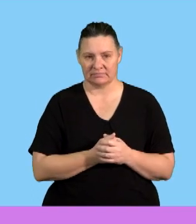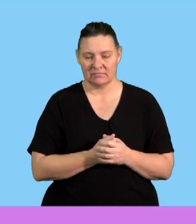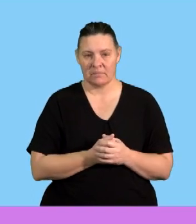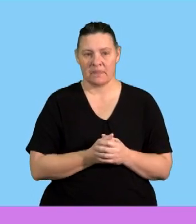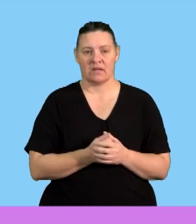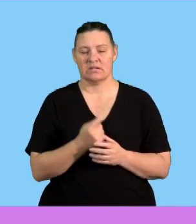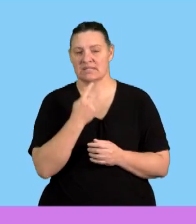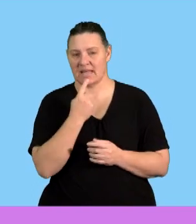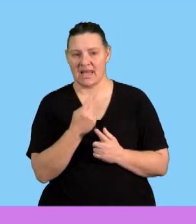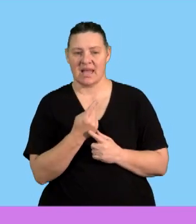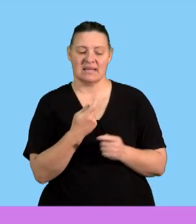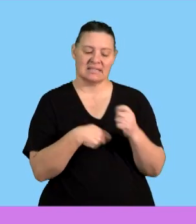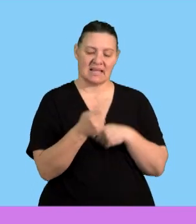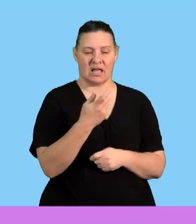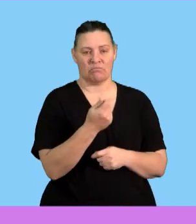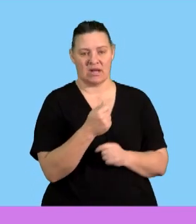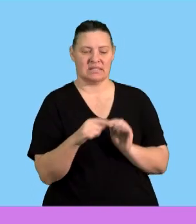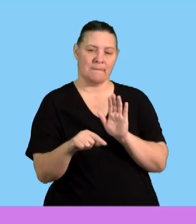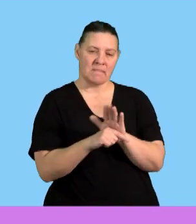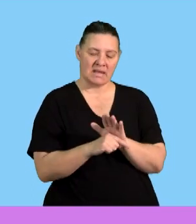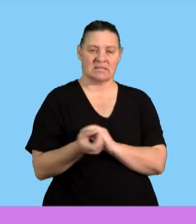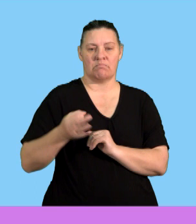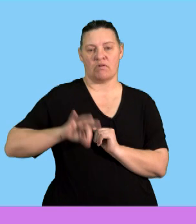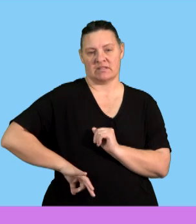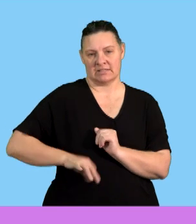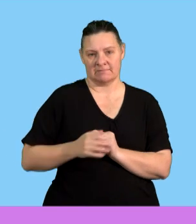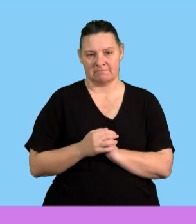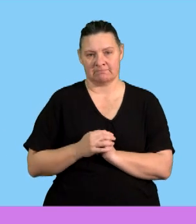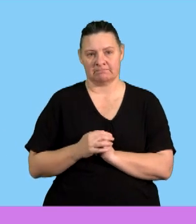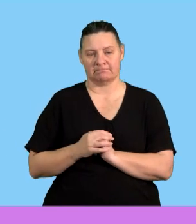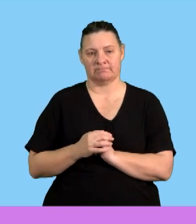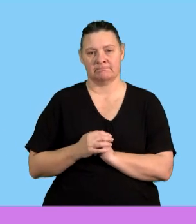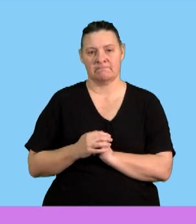by saying the selling price minus my profit.